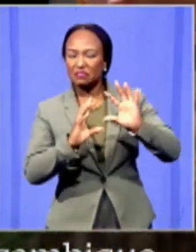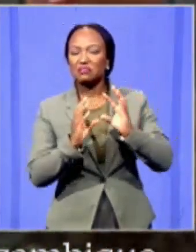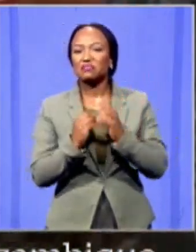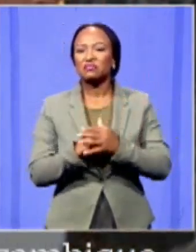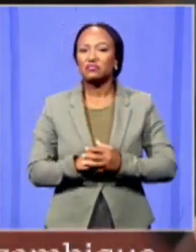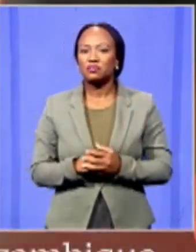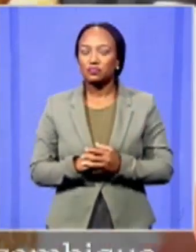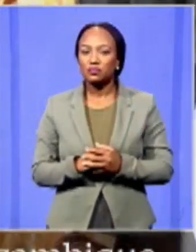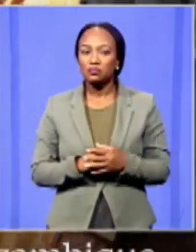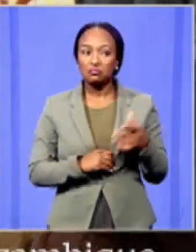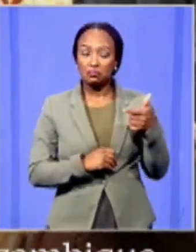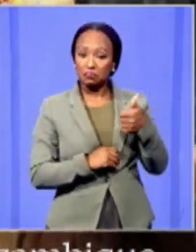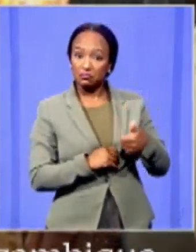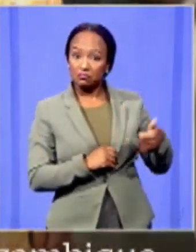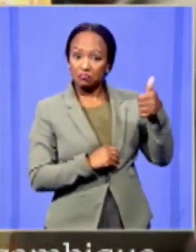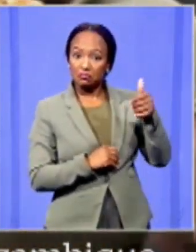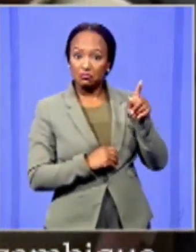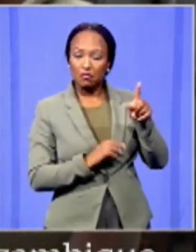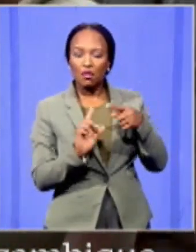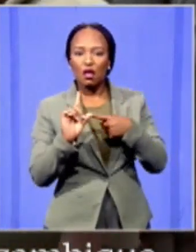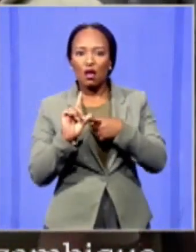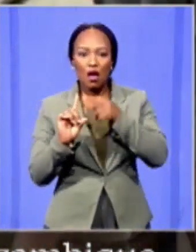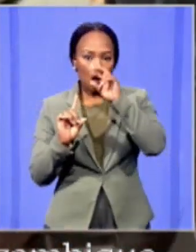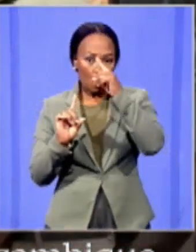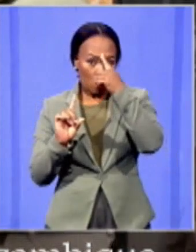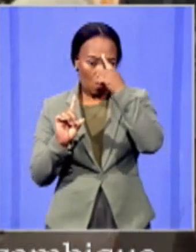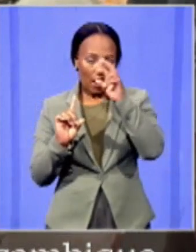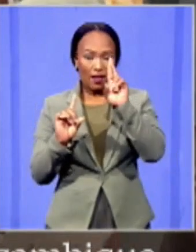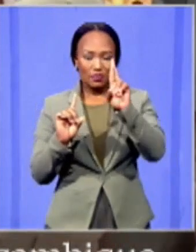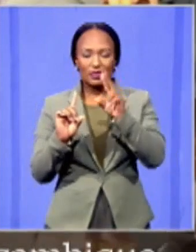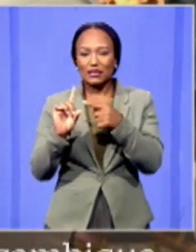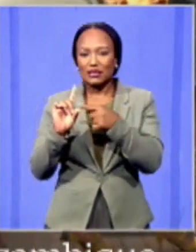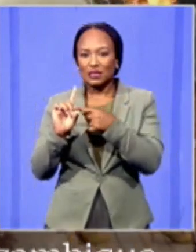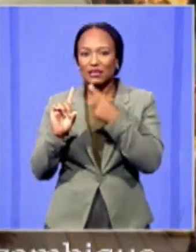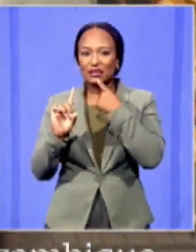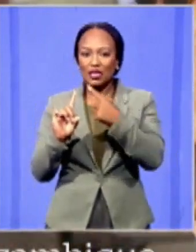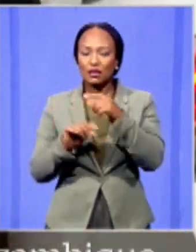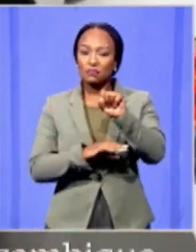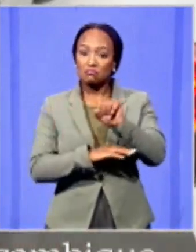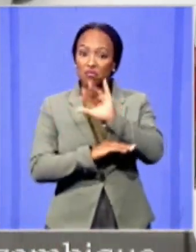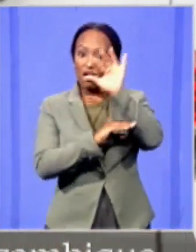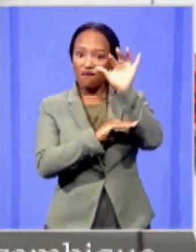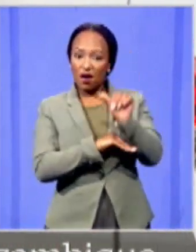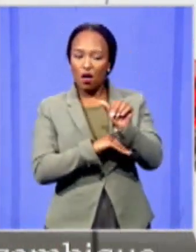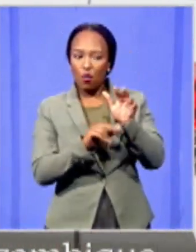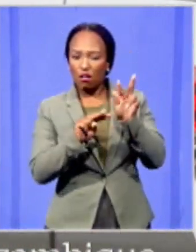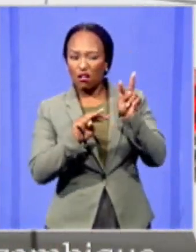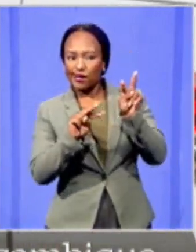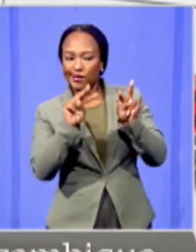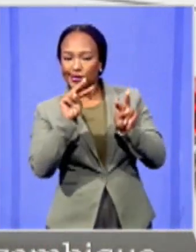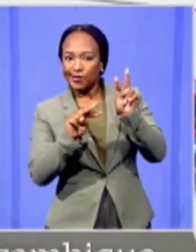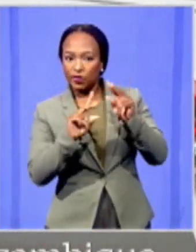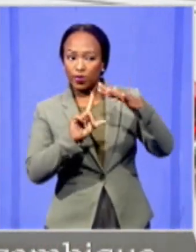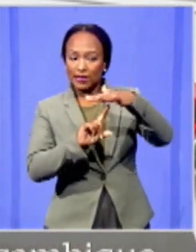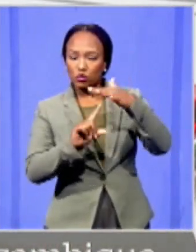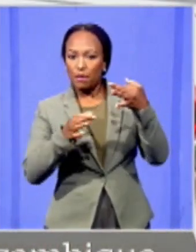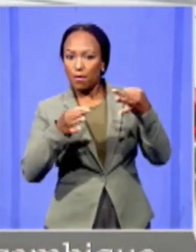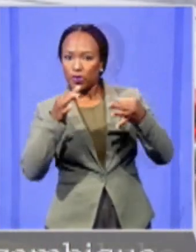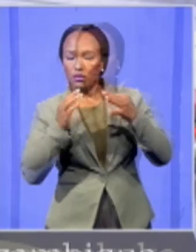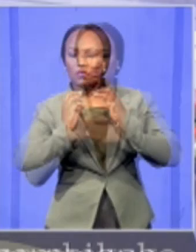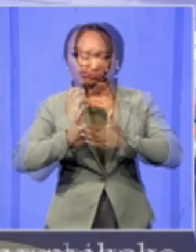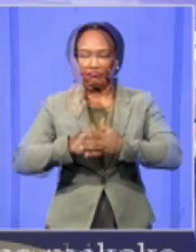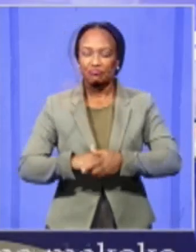Tona ya dikamano tša boditšhabatšhaba Ronald Lamola o re Afrika Borwa ya go tšwela pele go lekola maemo a sepolotiki ka Mozambique.